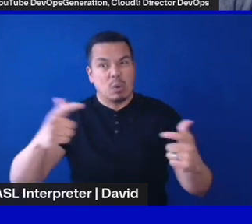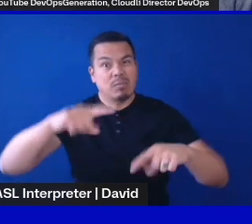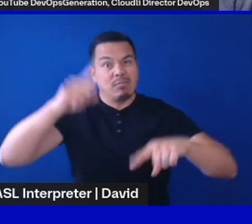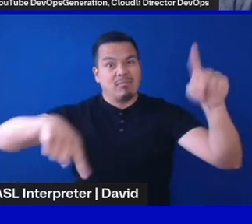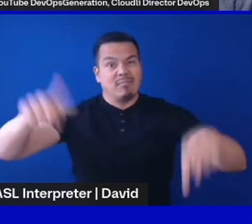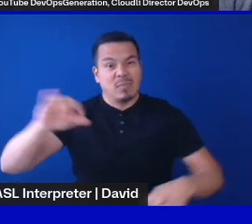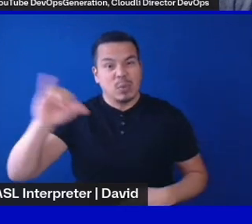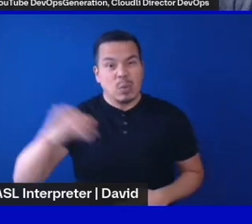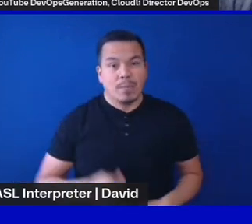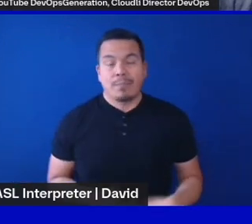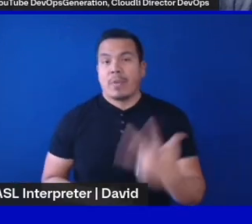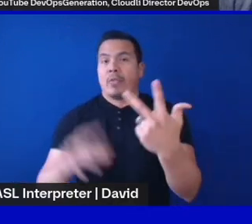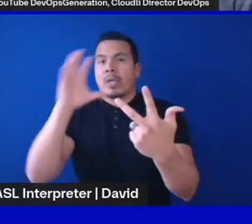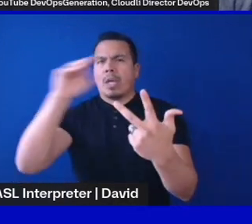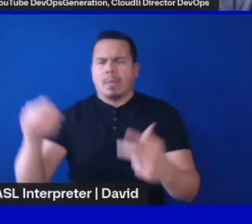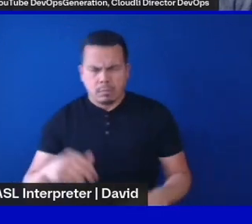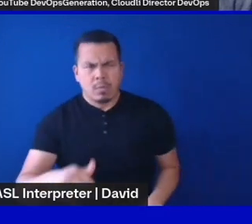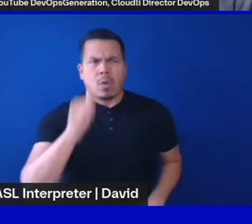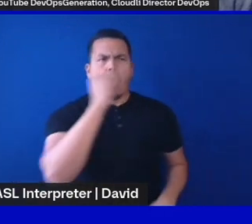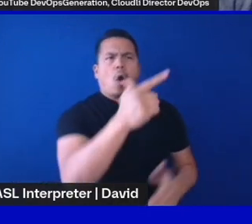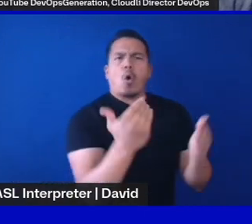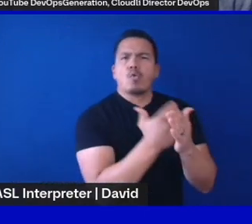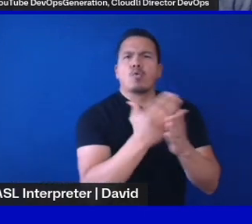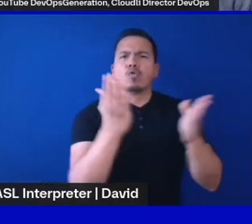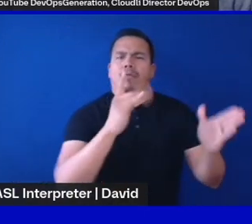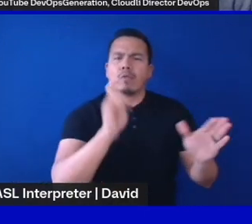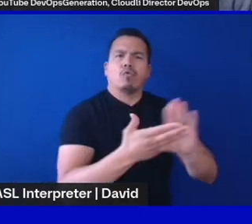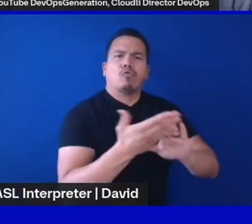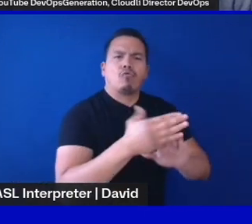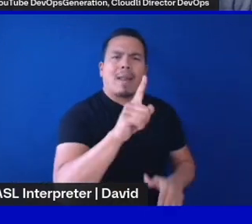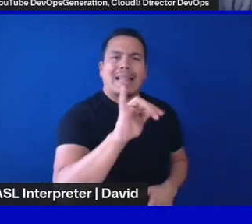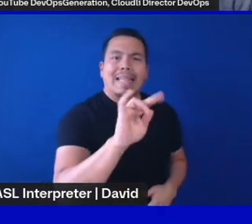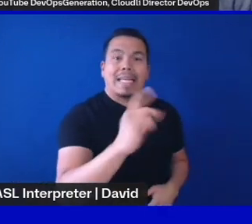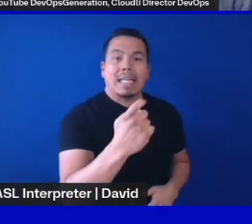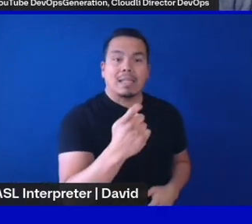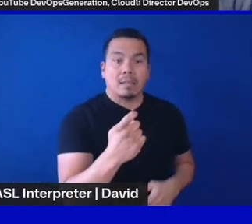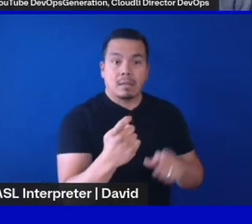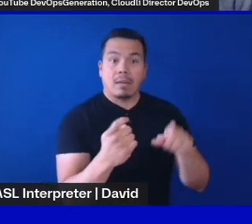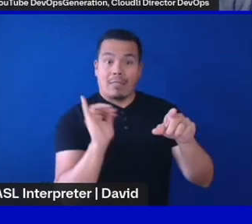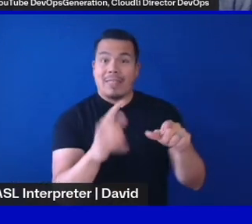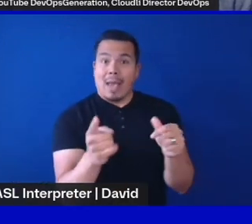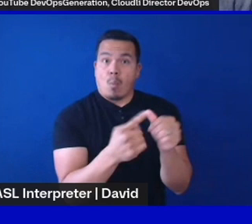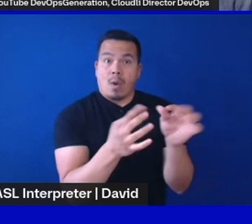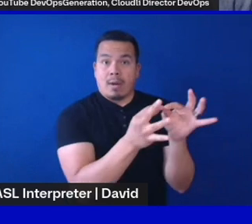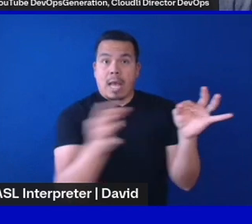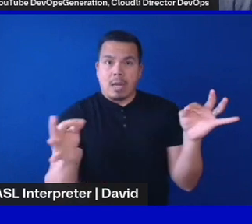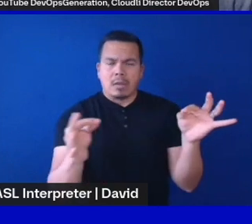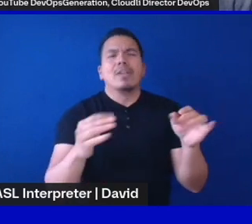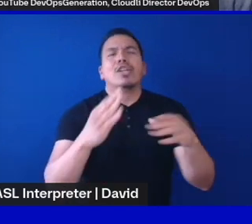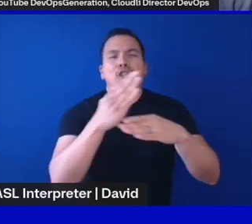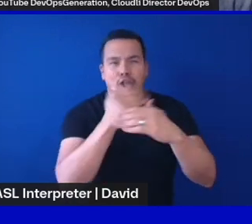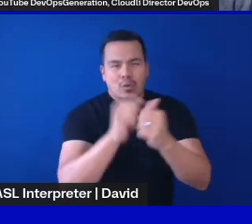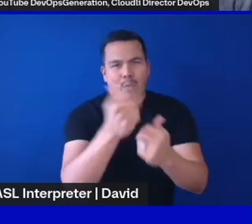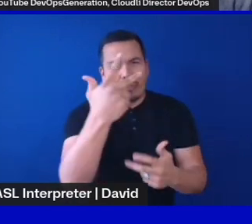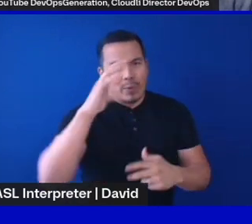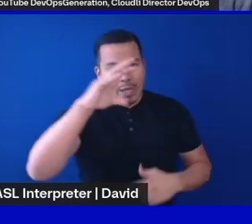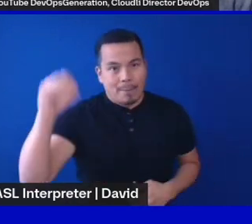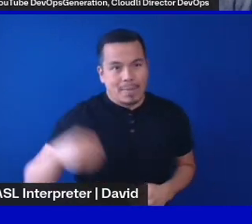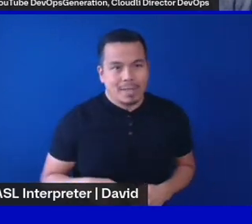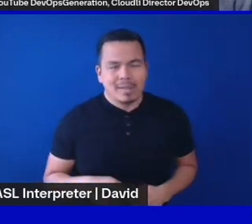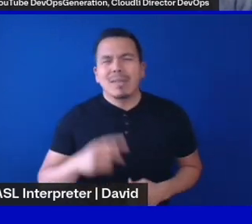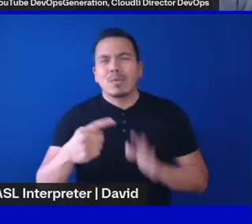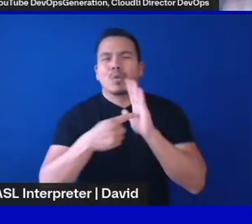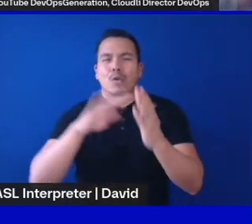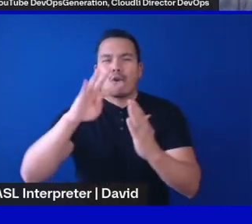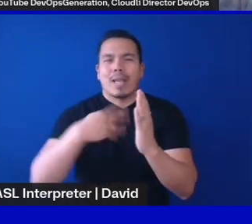So all new servers should run Linux. This first axiom was shared by all 3 companies. So let's look at a Venn diagram of this